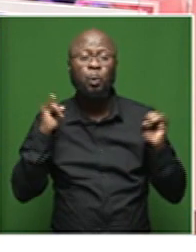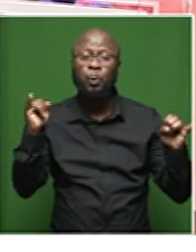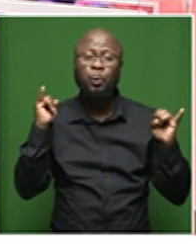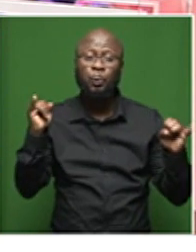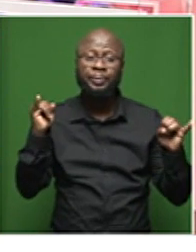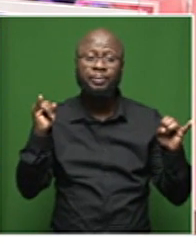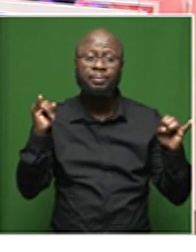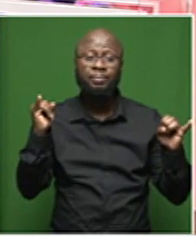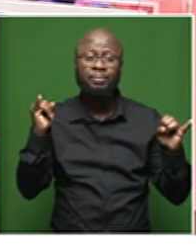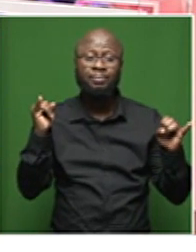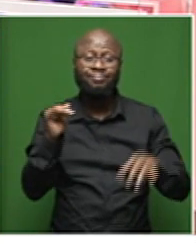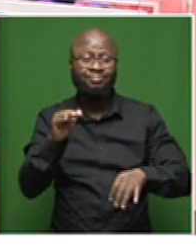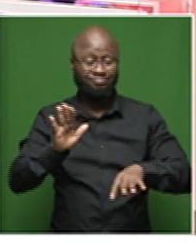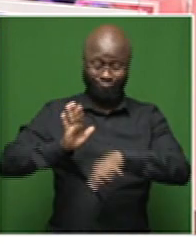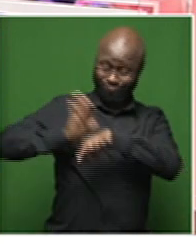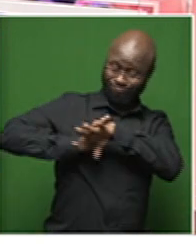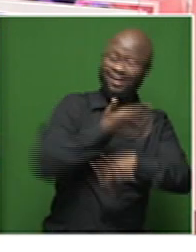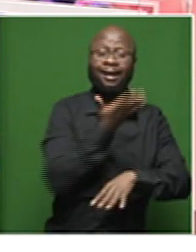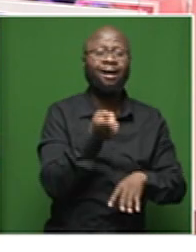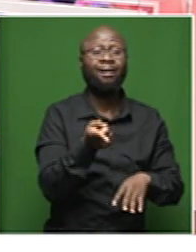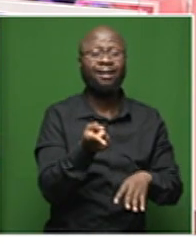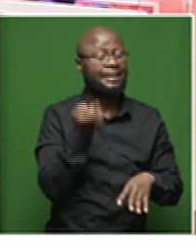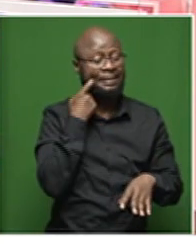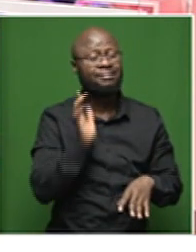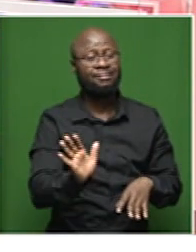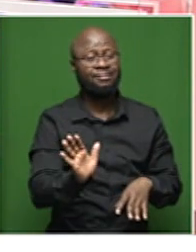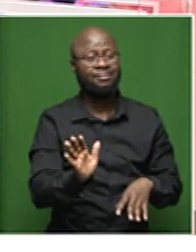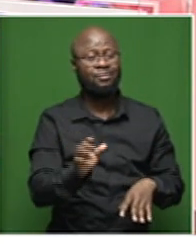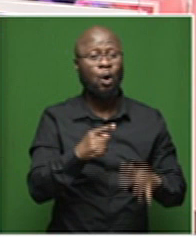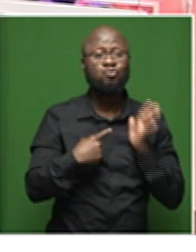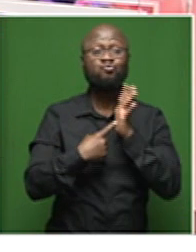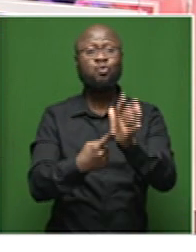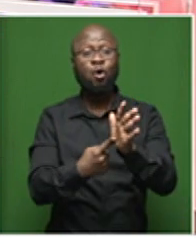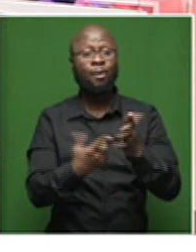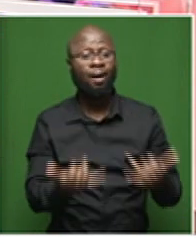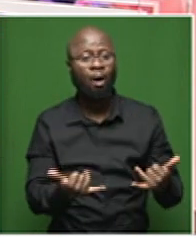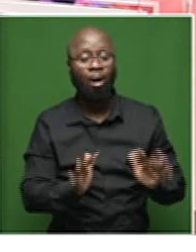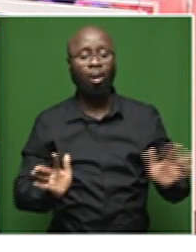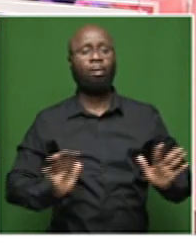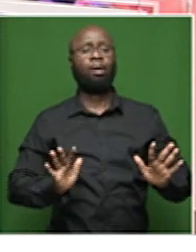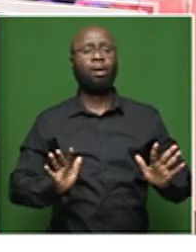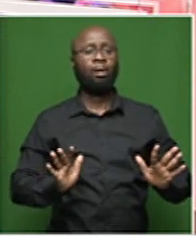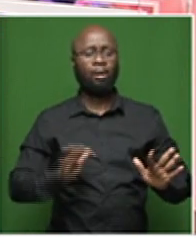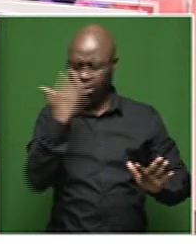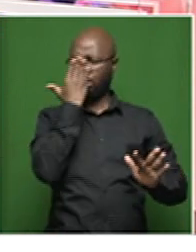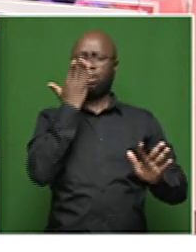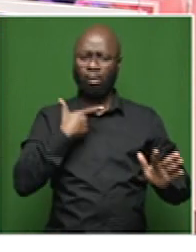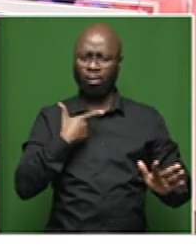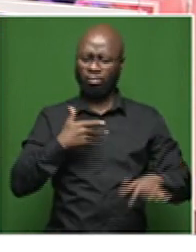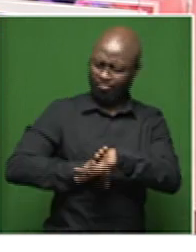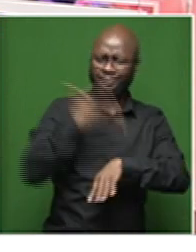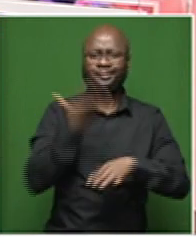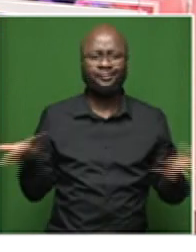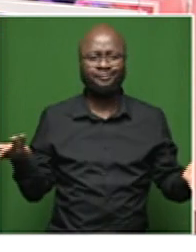globally, and because it typically shows no symptoms until it's too late, adults are being encouraged to go get themselves